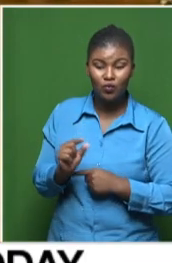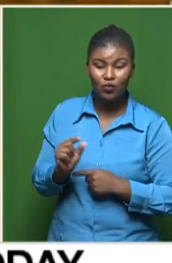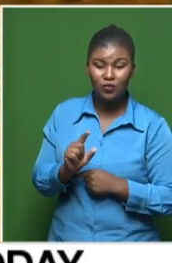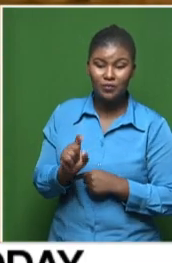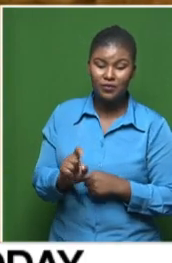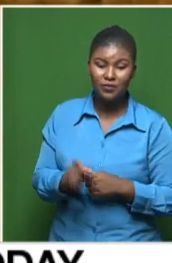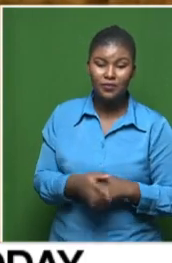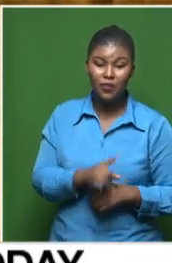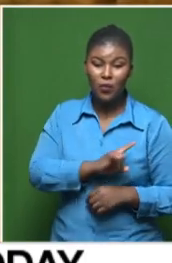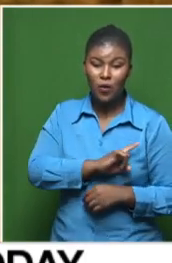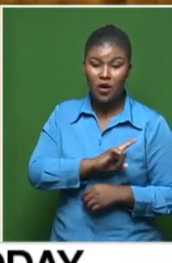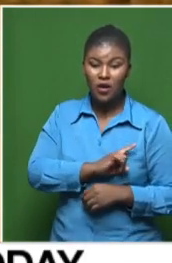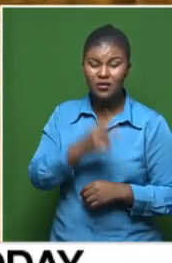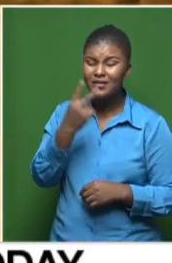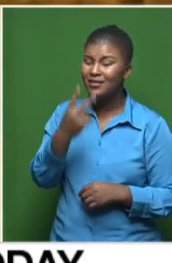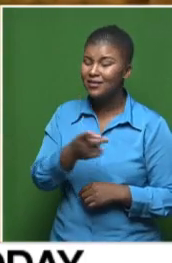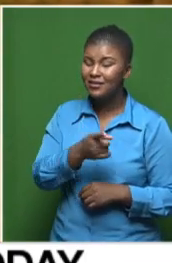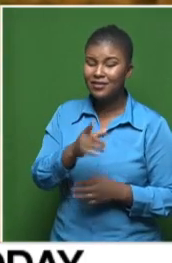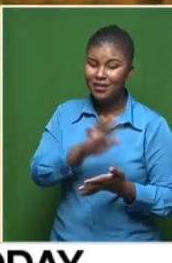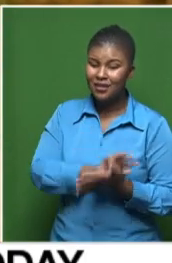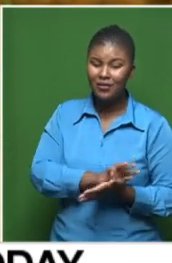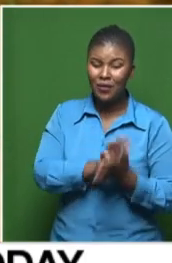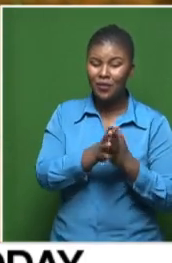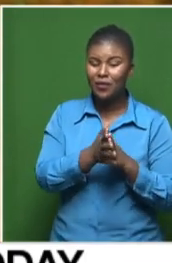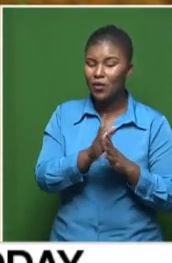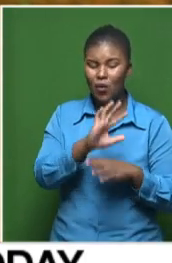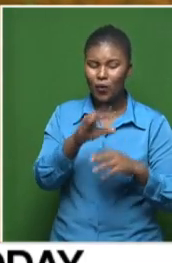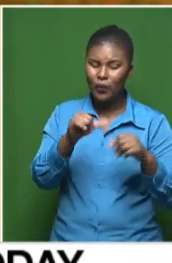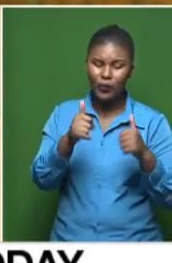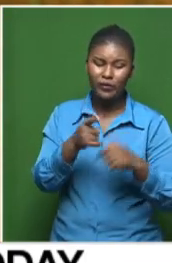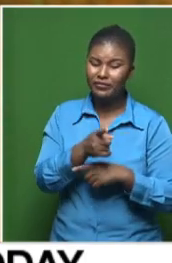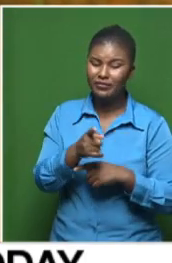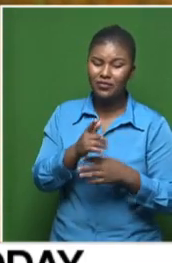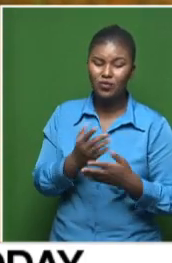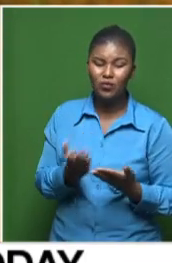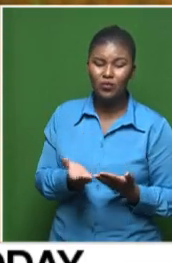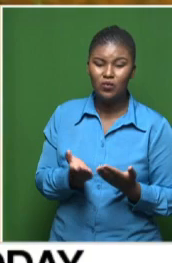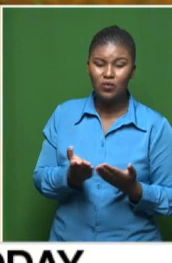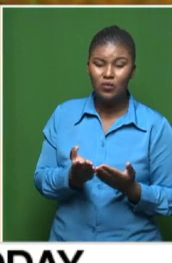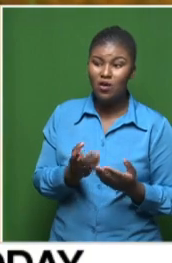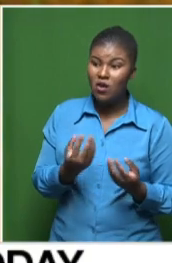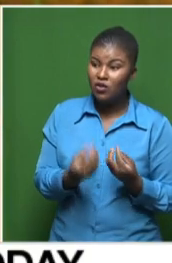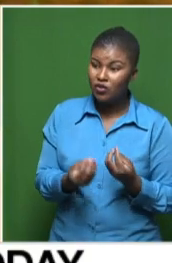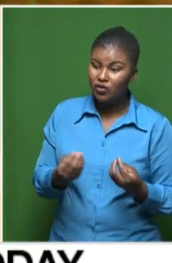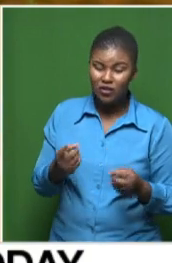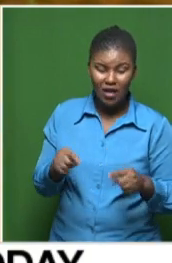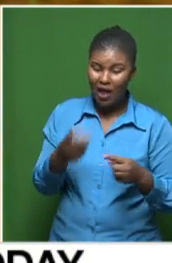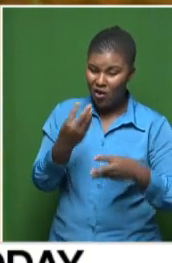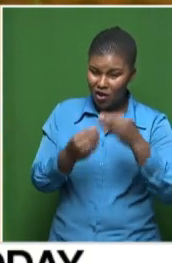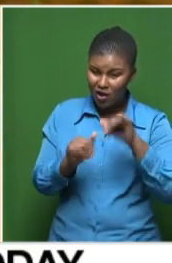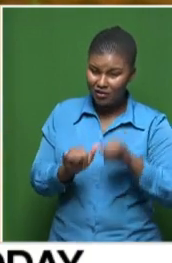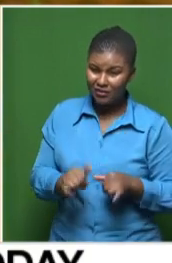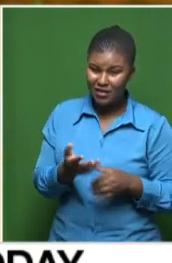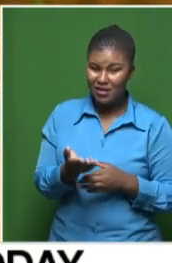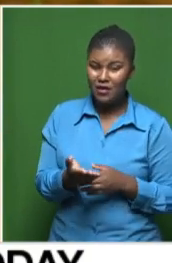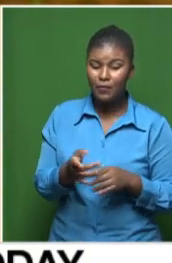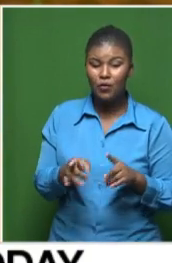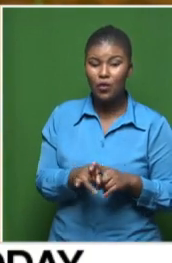possible, because as you see, the condition is not good here. And it's not suitable for the learners to learn here, and then even